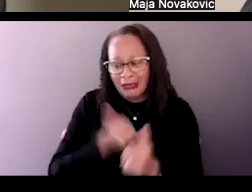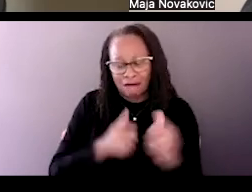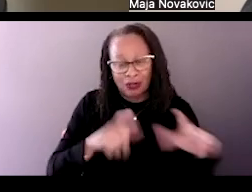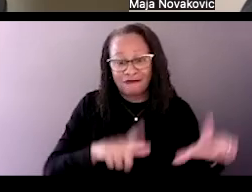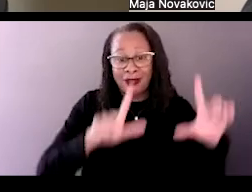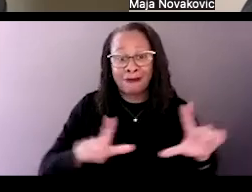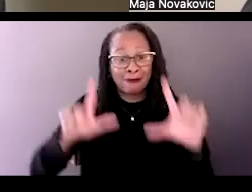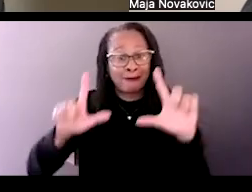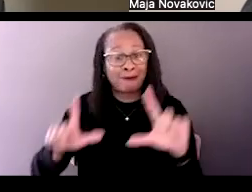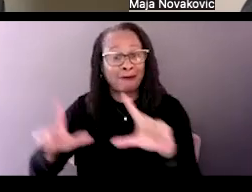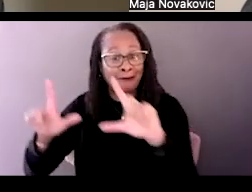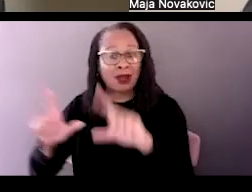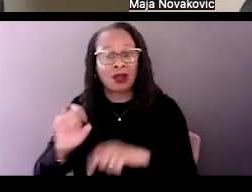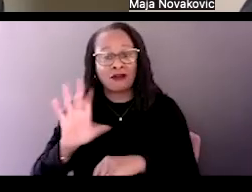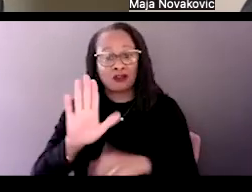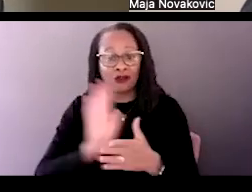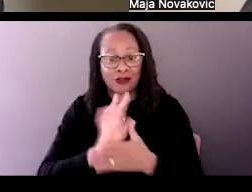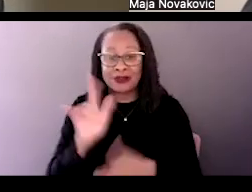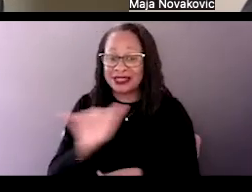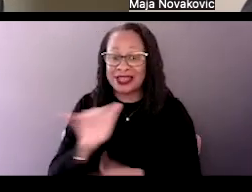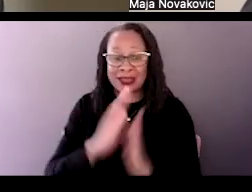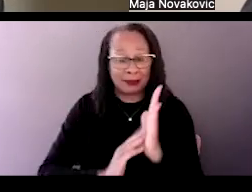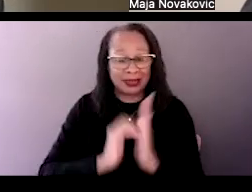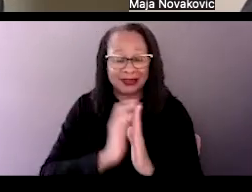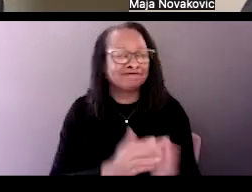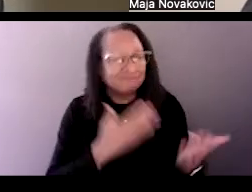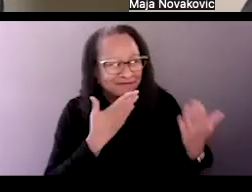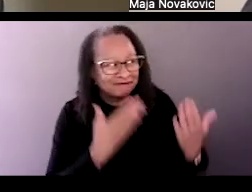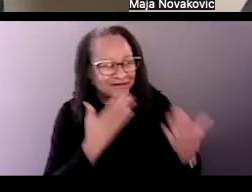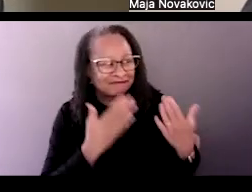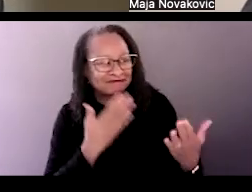your film is like a painting. Thanks. It's just